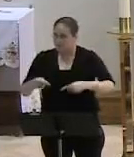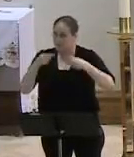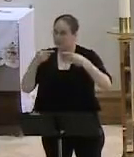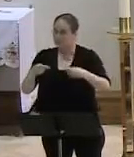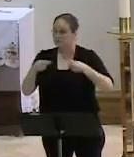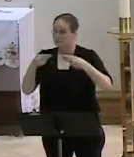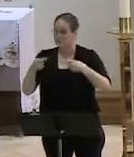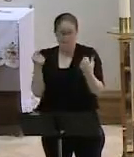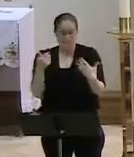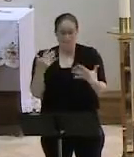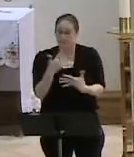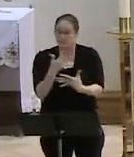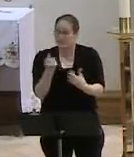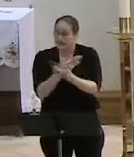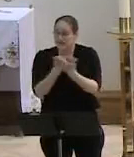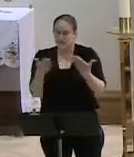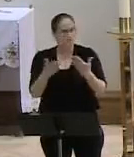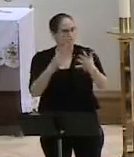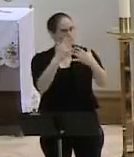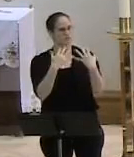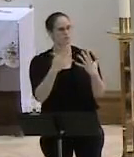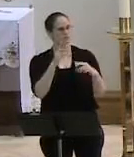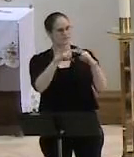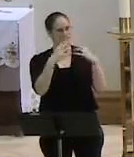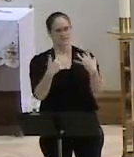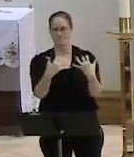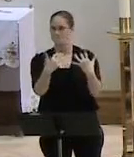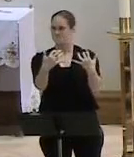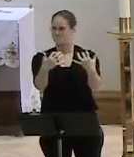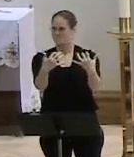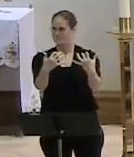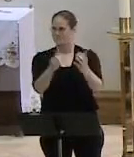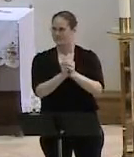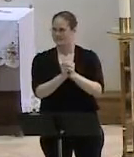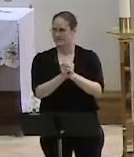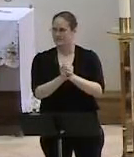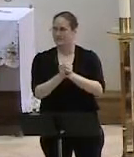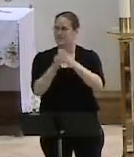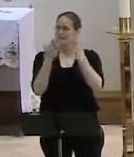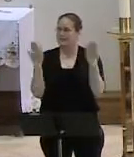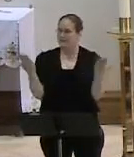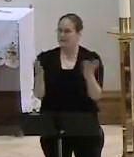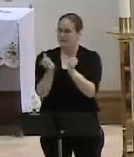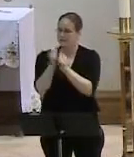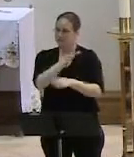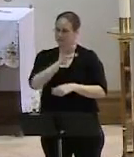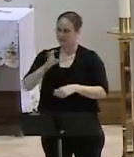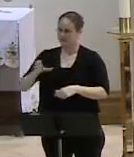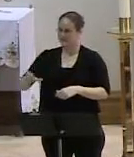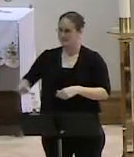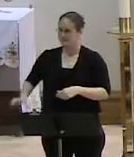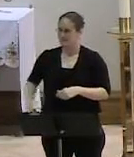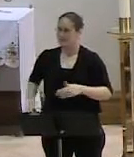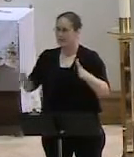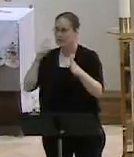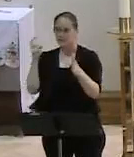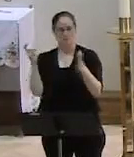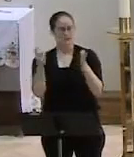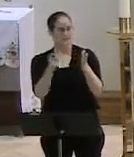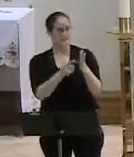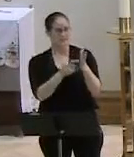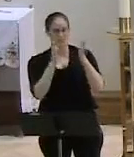all of the fears, here you all are before Christ today, and you're making a witness to all of